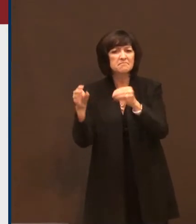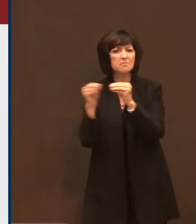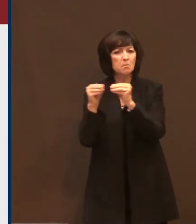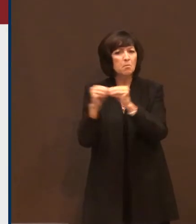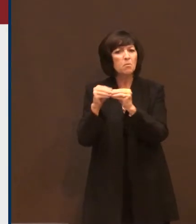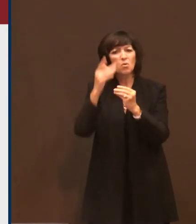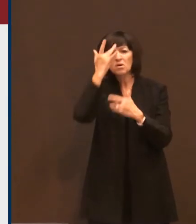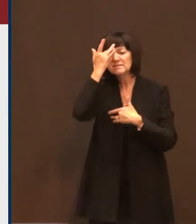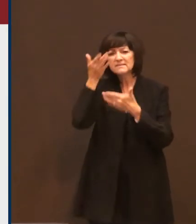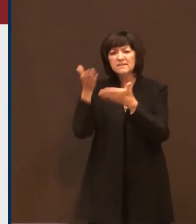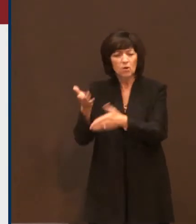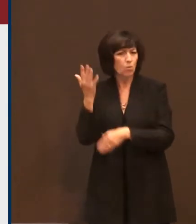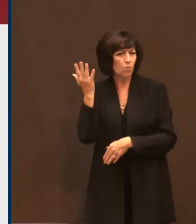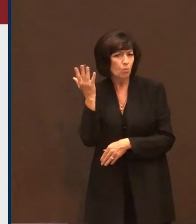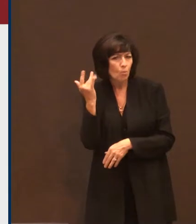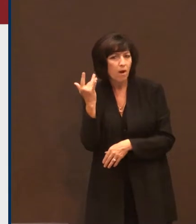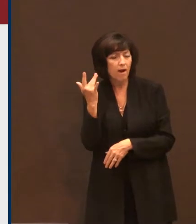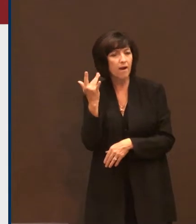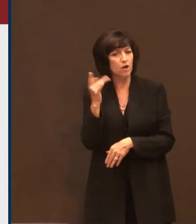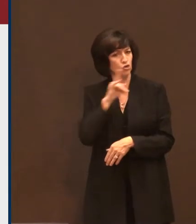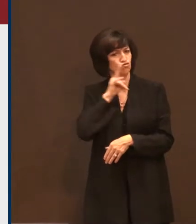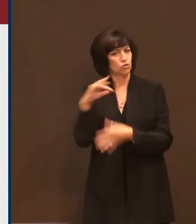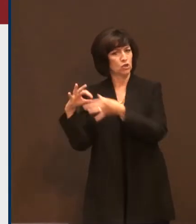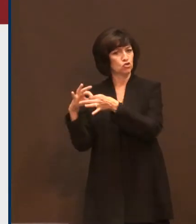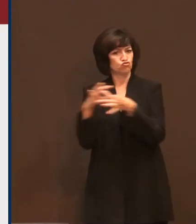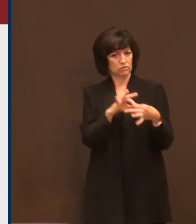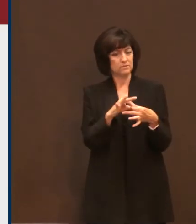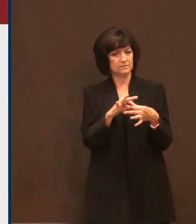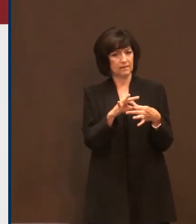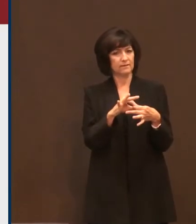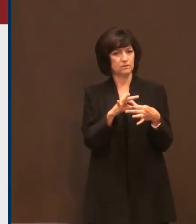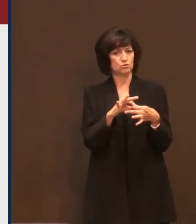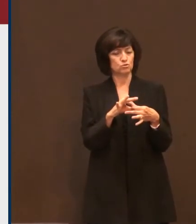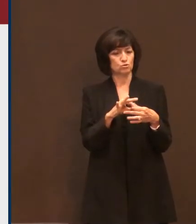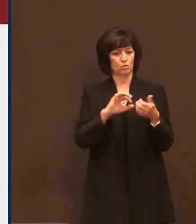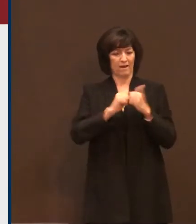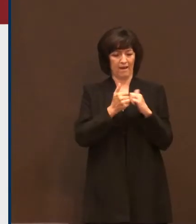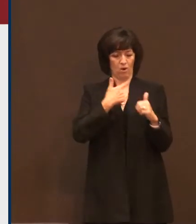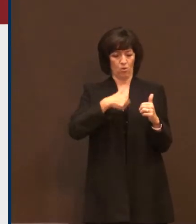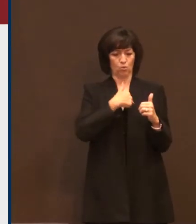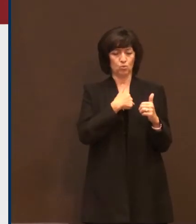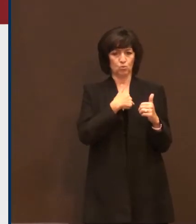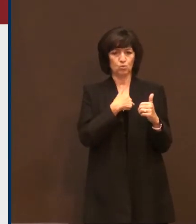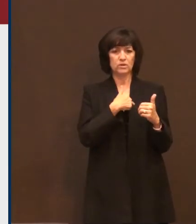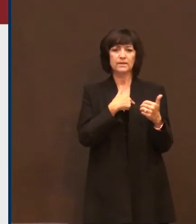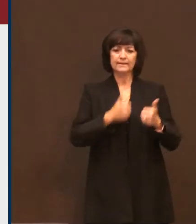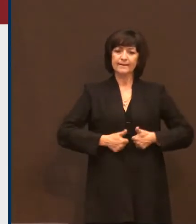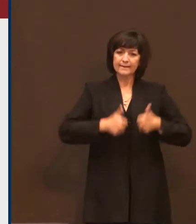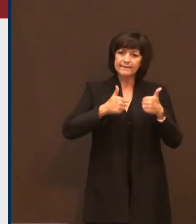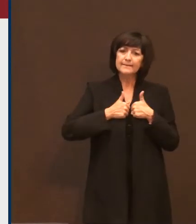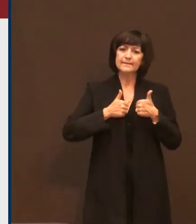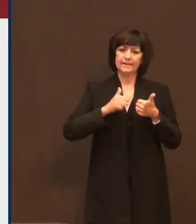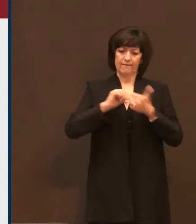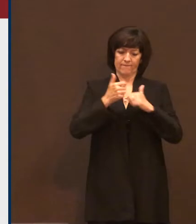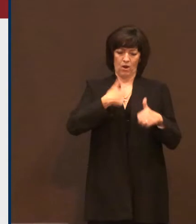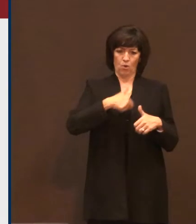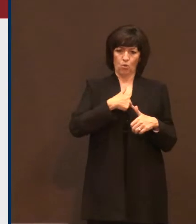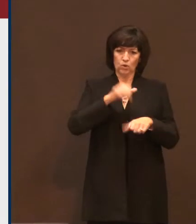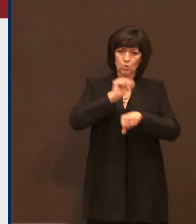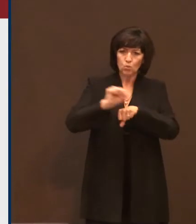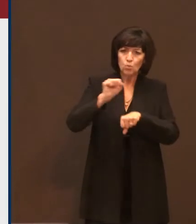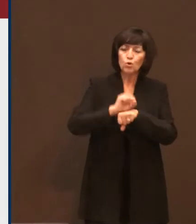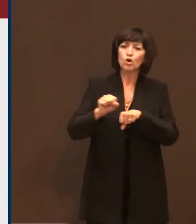we live, learn, work, play, and pray. So Healthy Communities Delaware is an